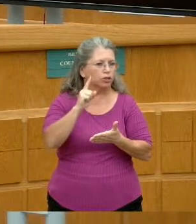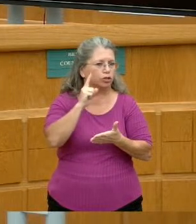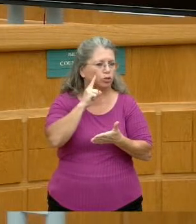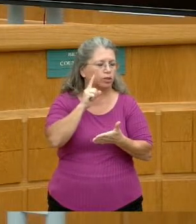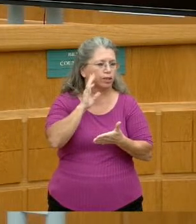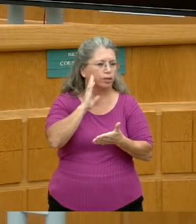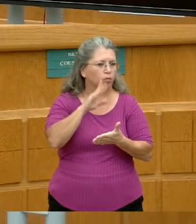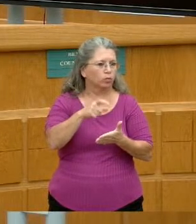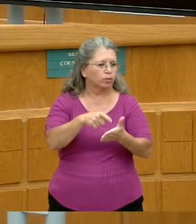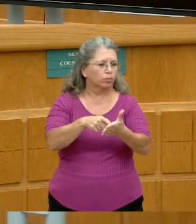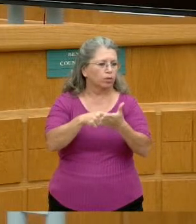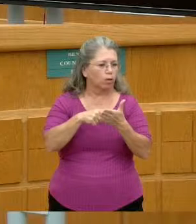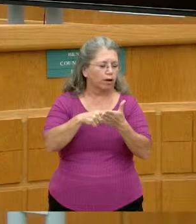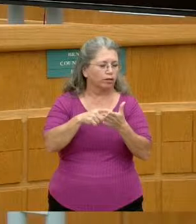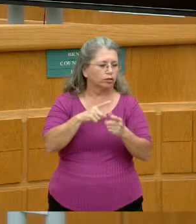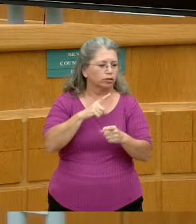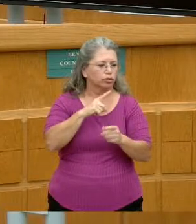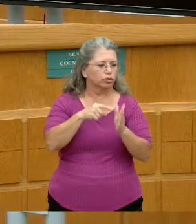spread?